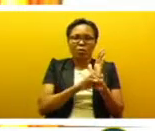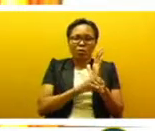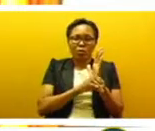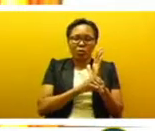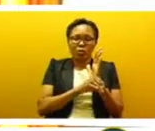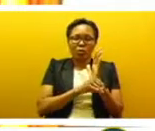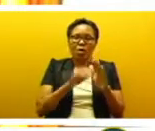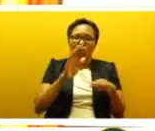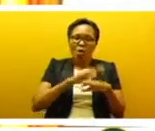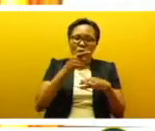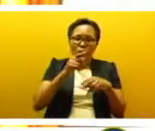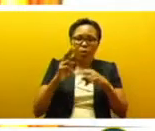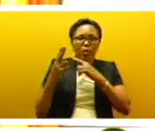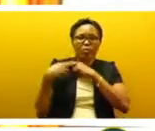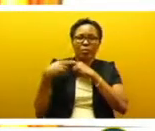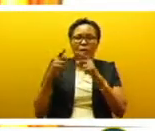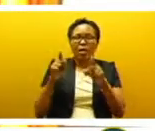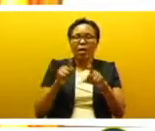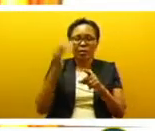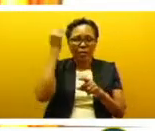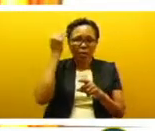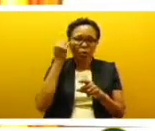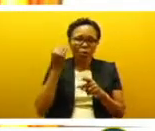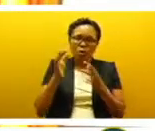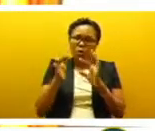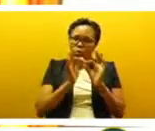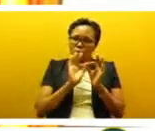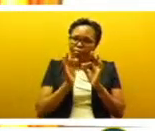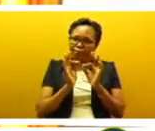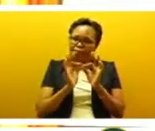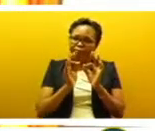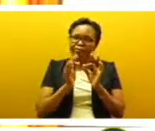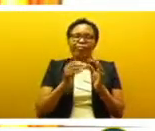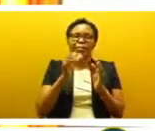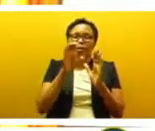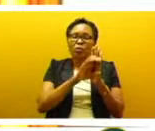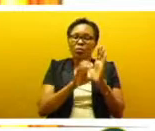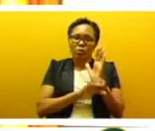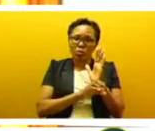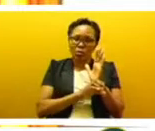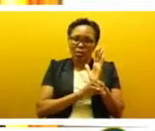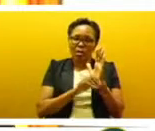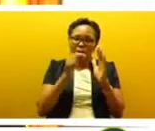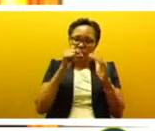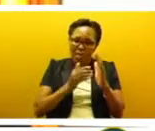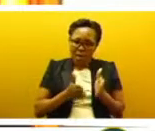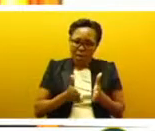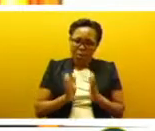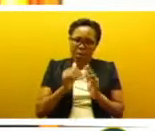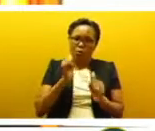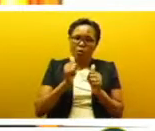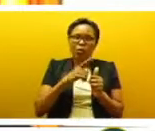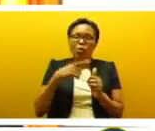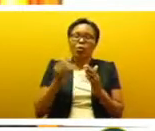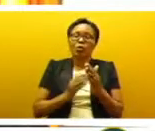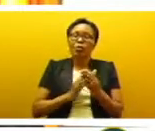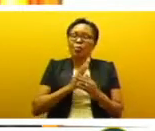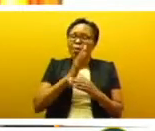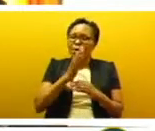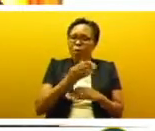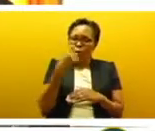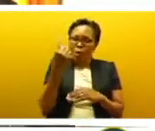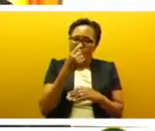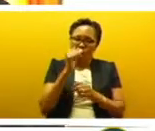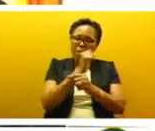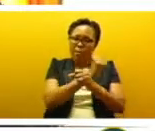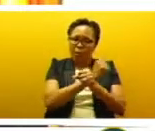role as a court to interpret the Constitution in a manner that goes beyond just protecting